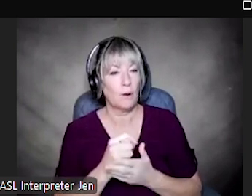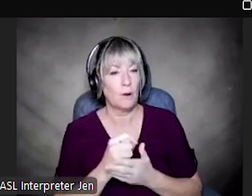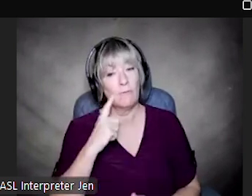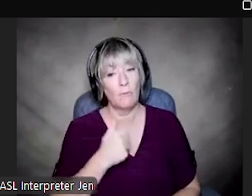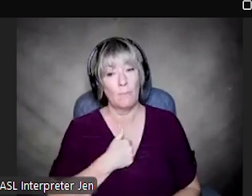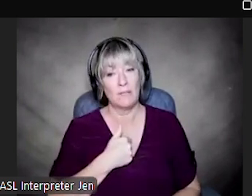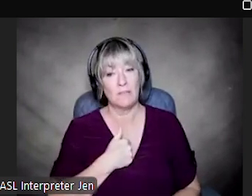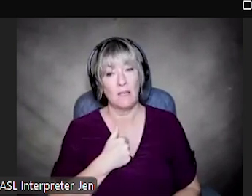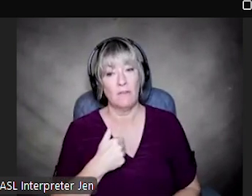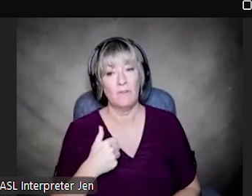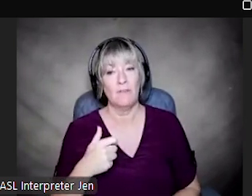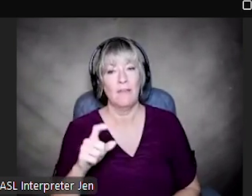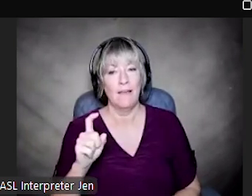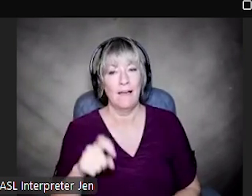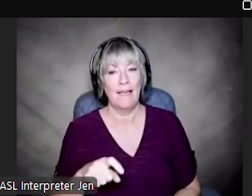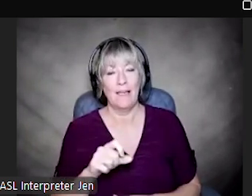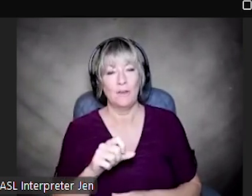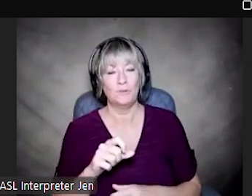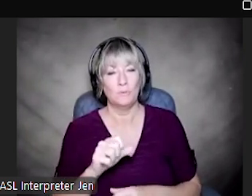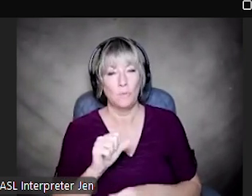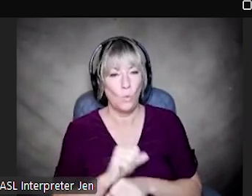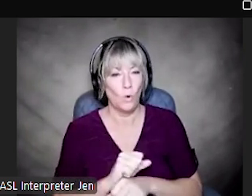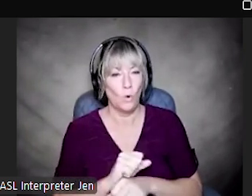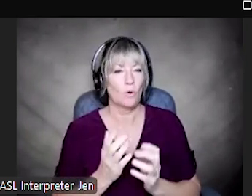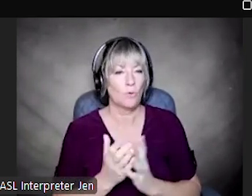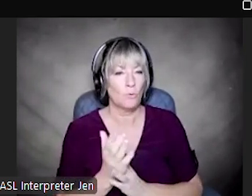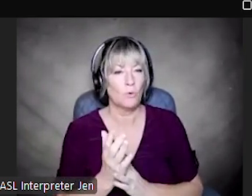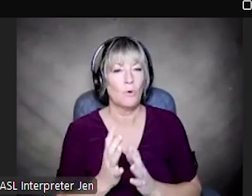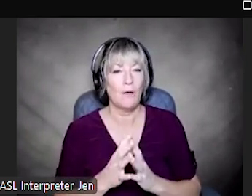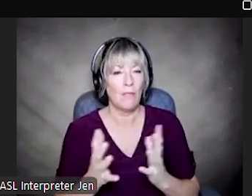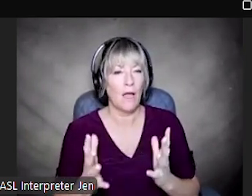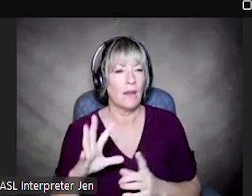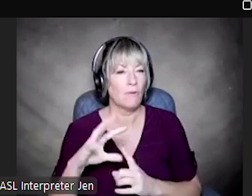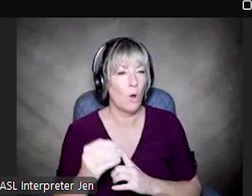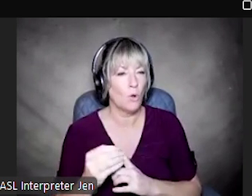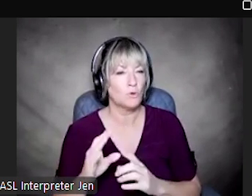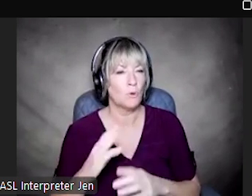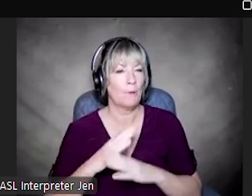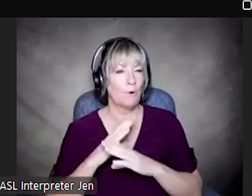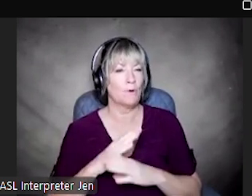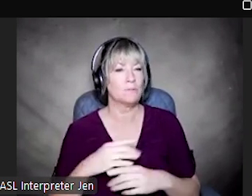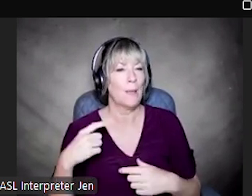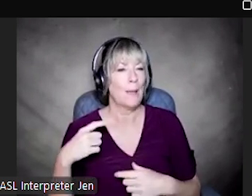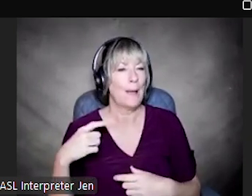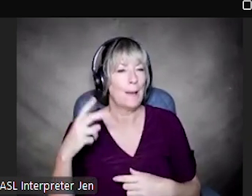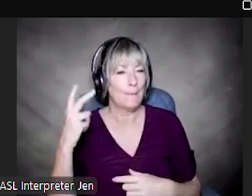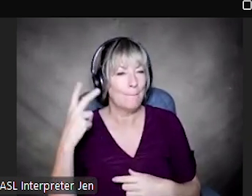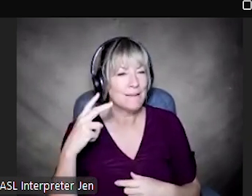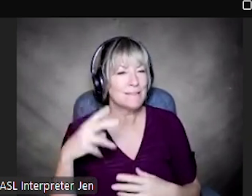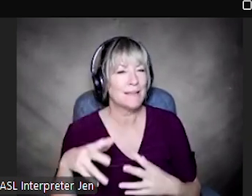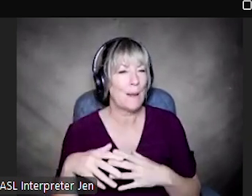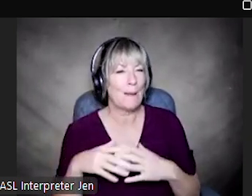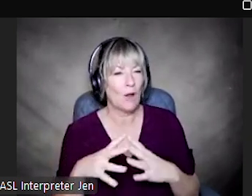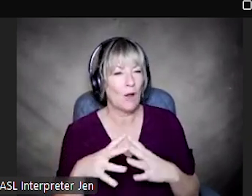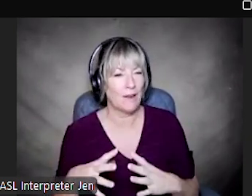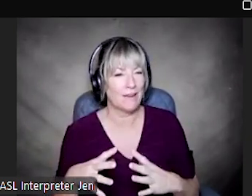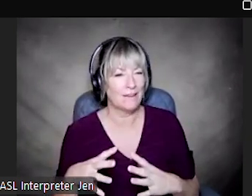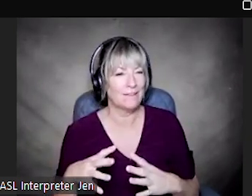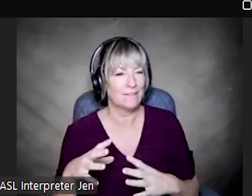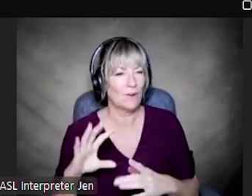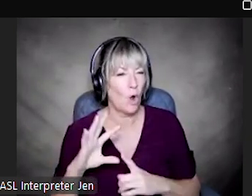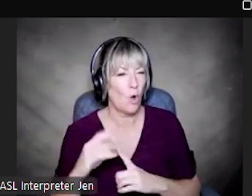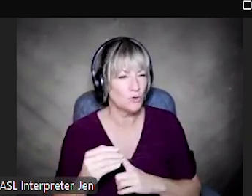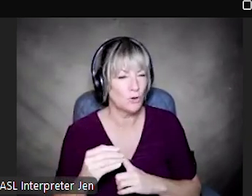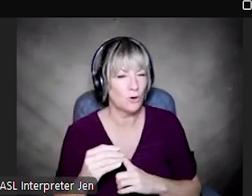myself, I had to kind of work through a lot of cultural barriers coming from a Mexican American household before I could even start